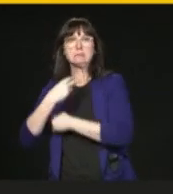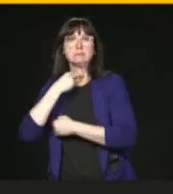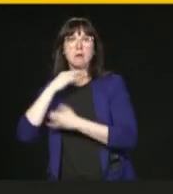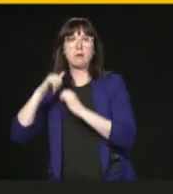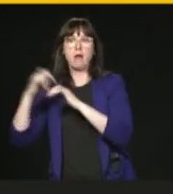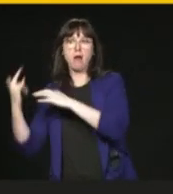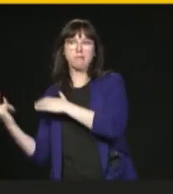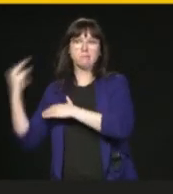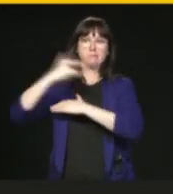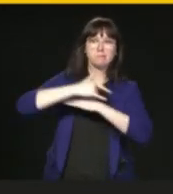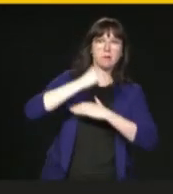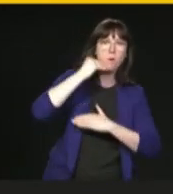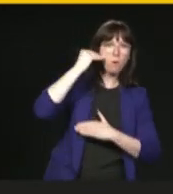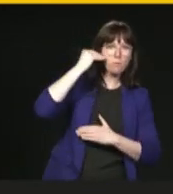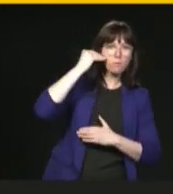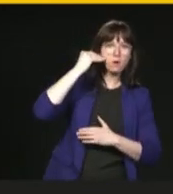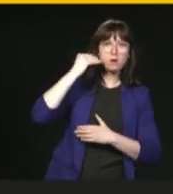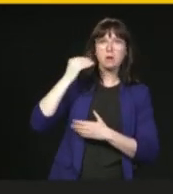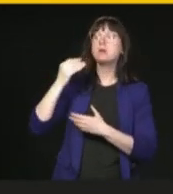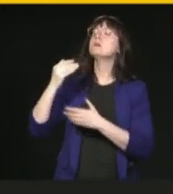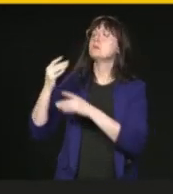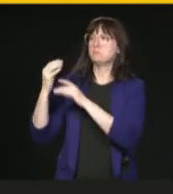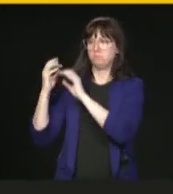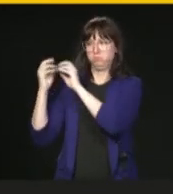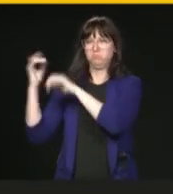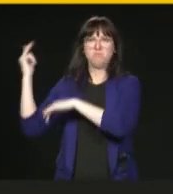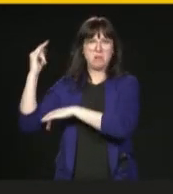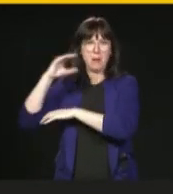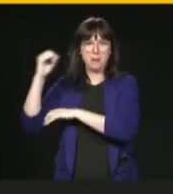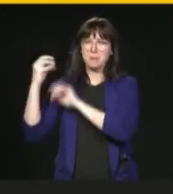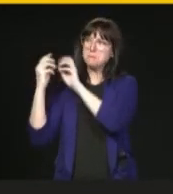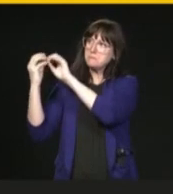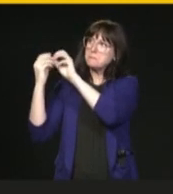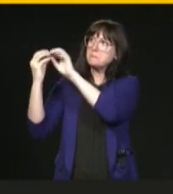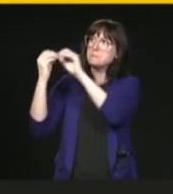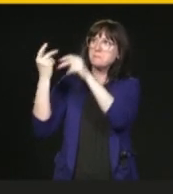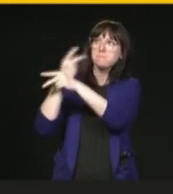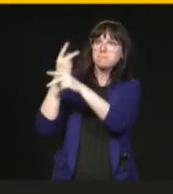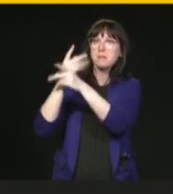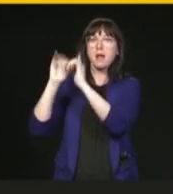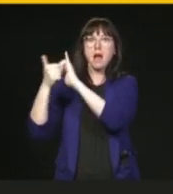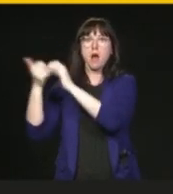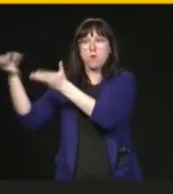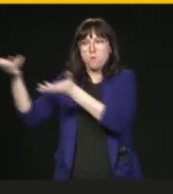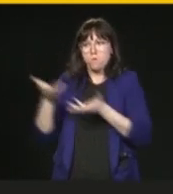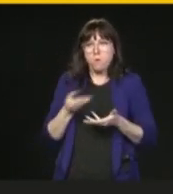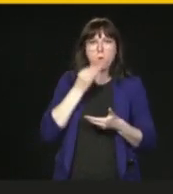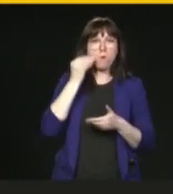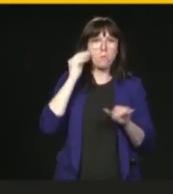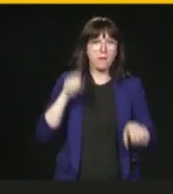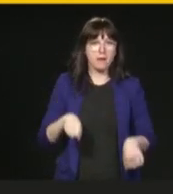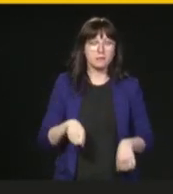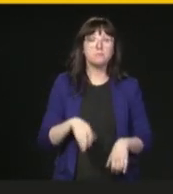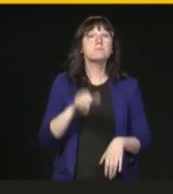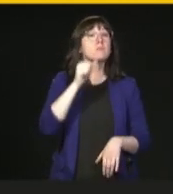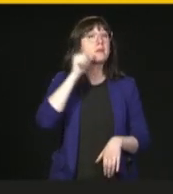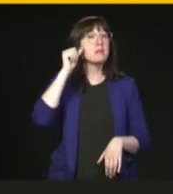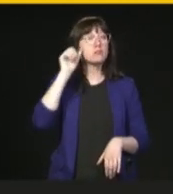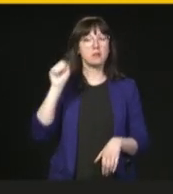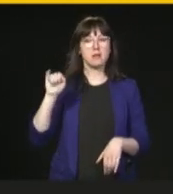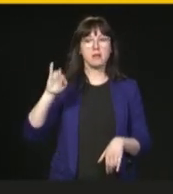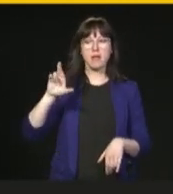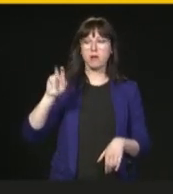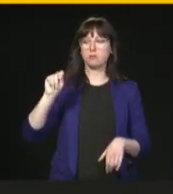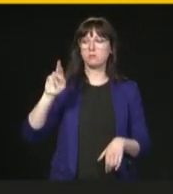flights to come back home, and we continue to work with airlines in order to bring people home. Yesterday, Air